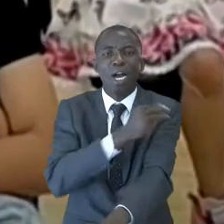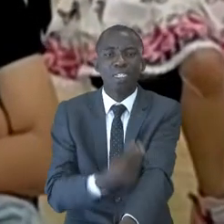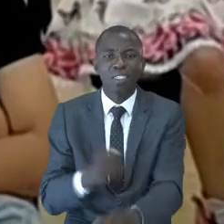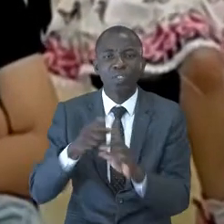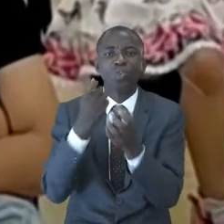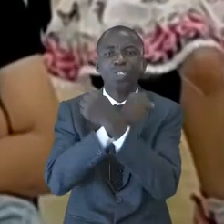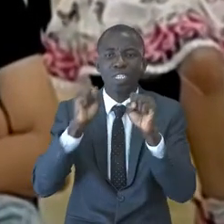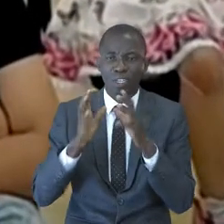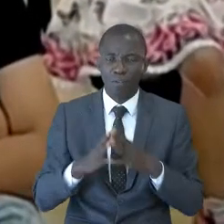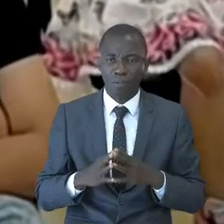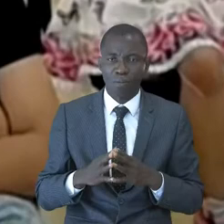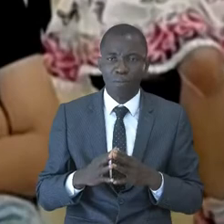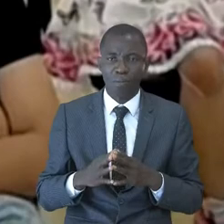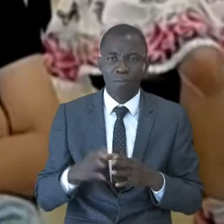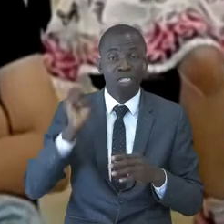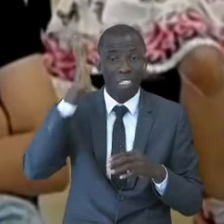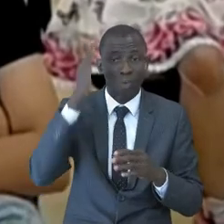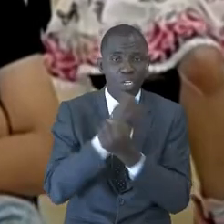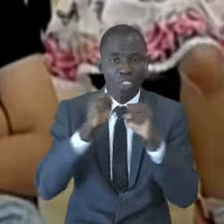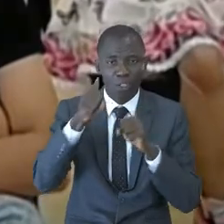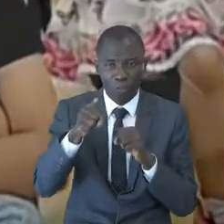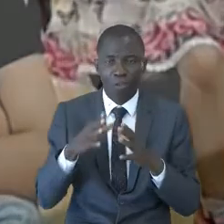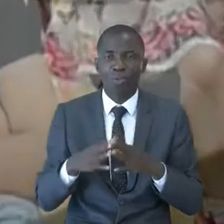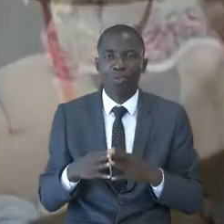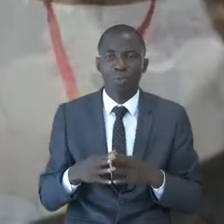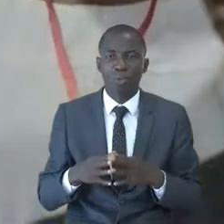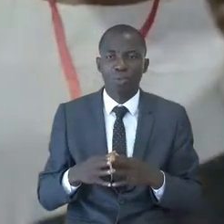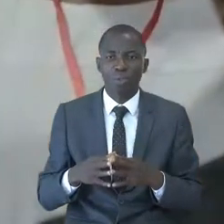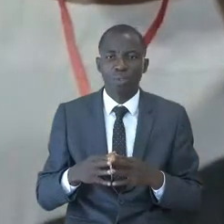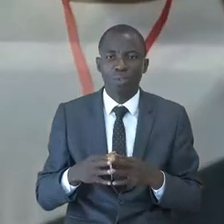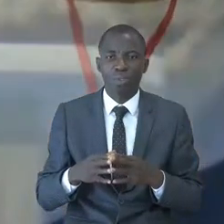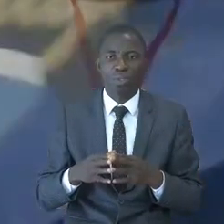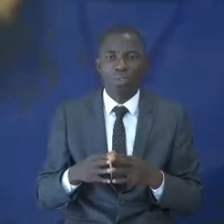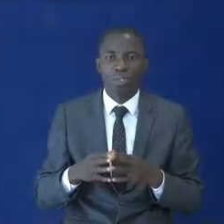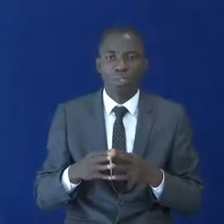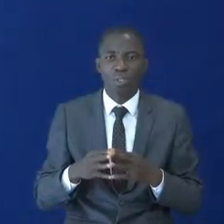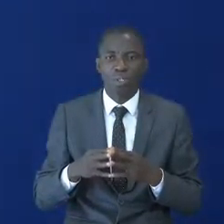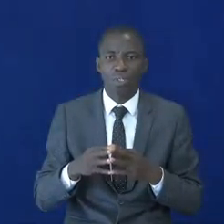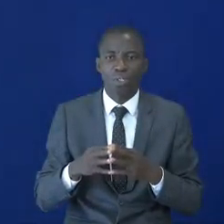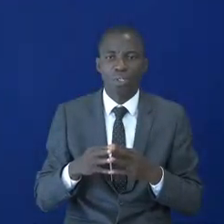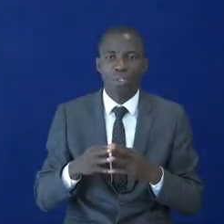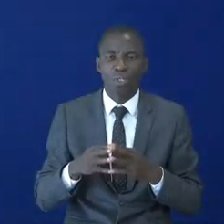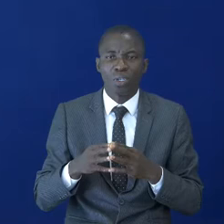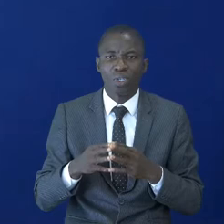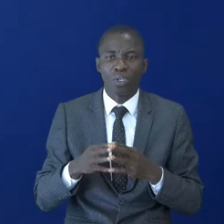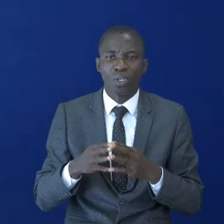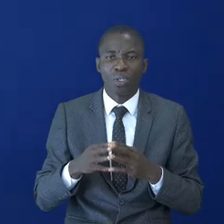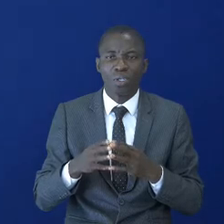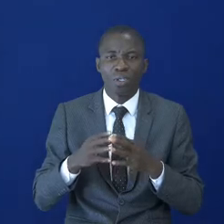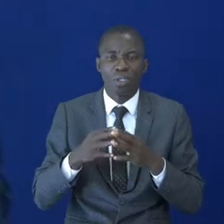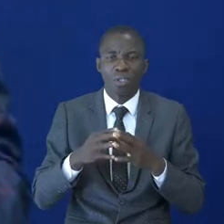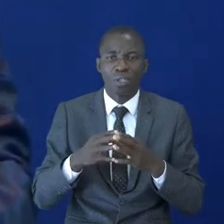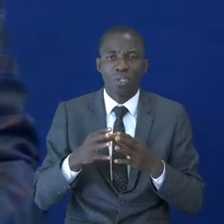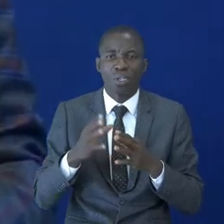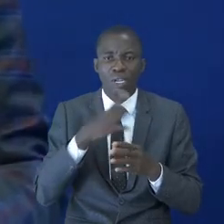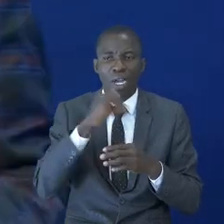to save. He will save you. You've been in the hands of that